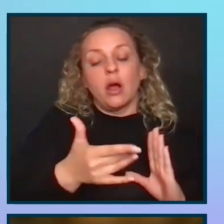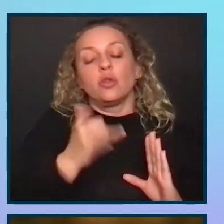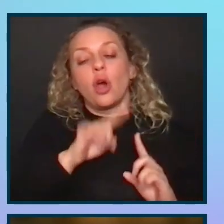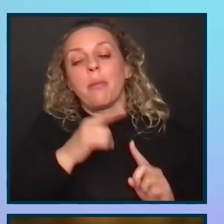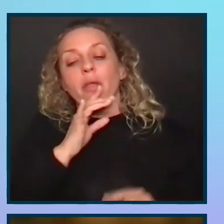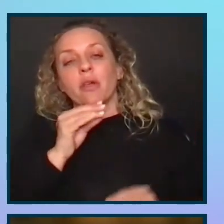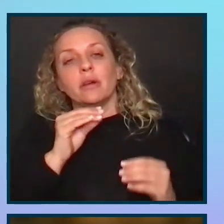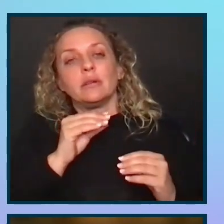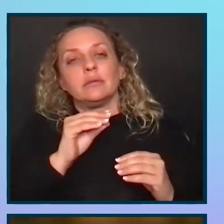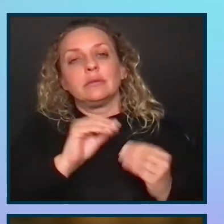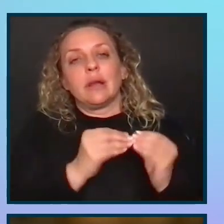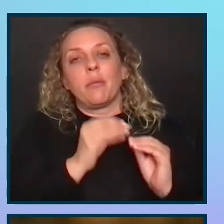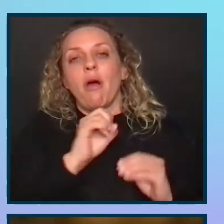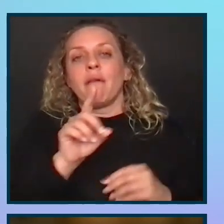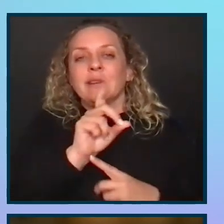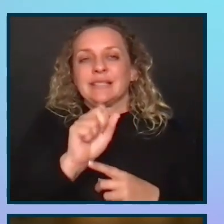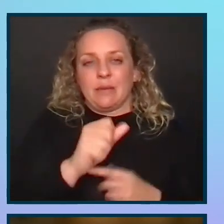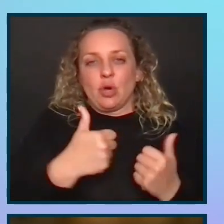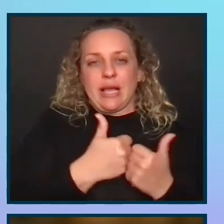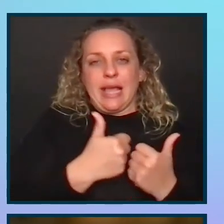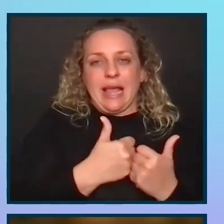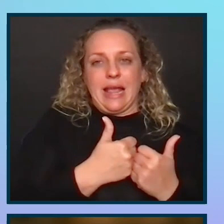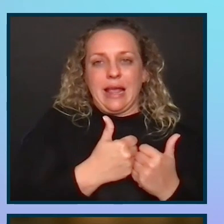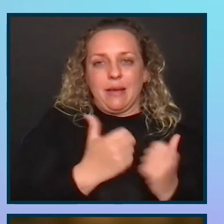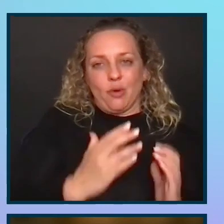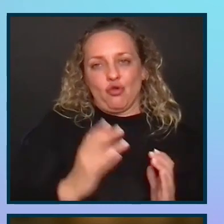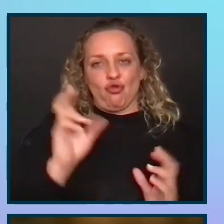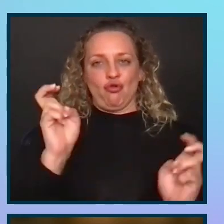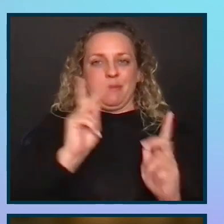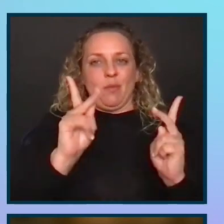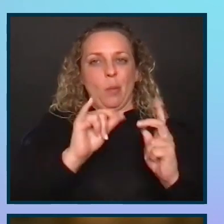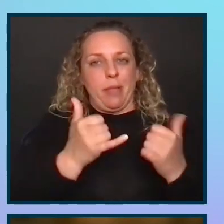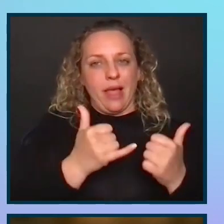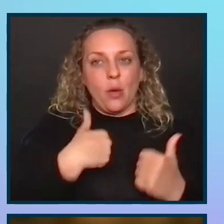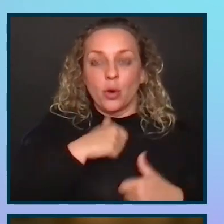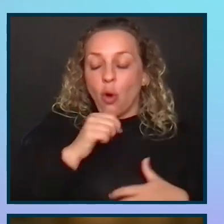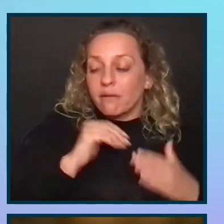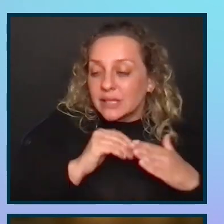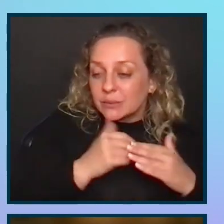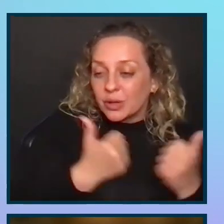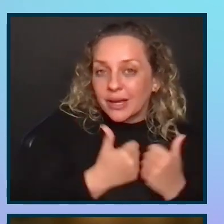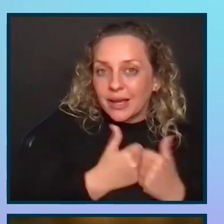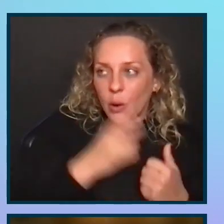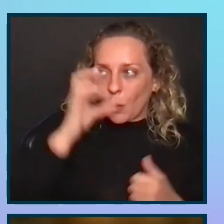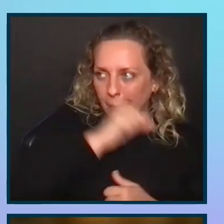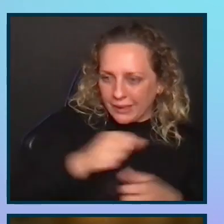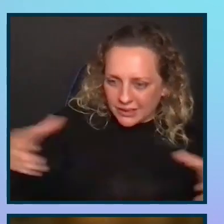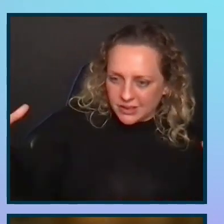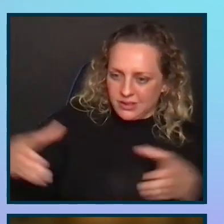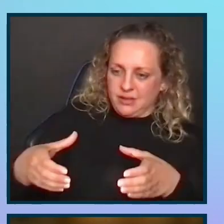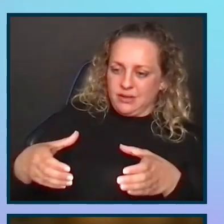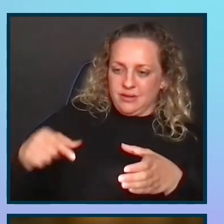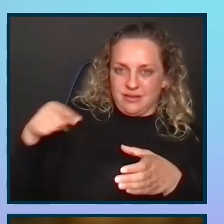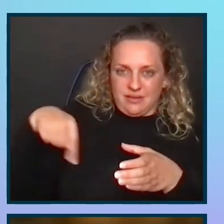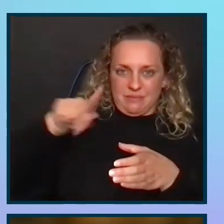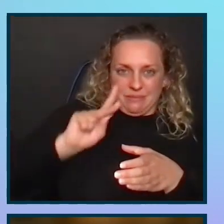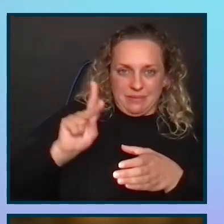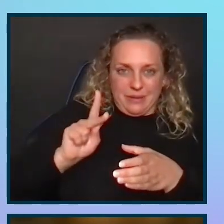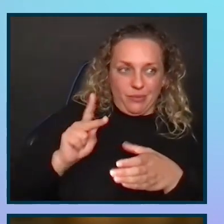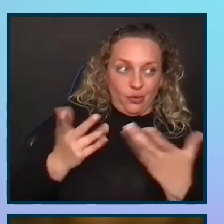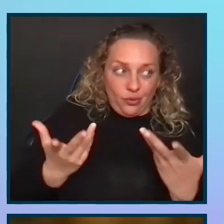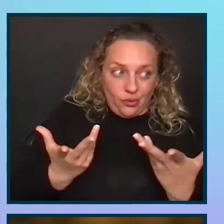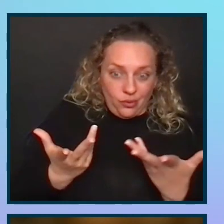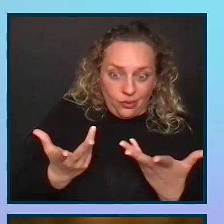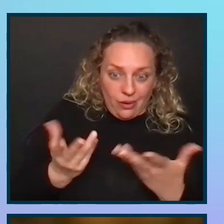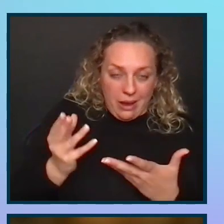disabled gamers, for example, we know that if we don't create accessible games, that we're missing out on an entire market of, millions